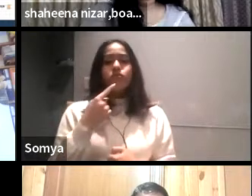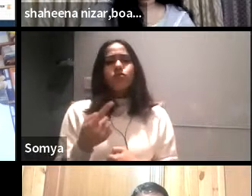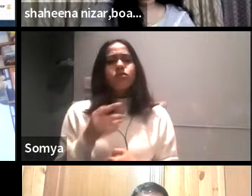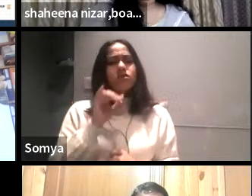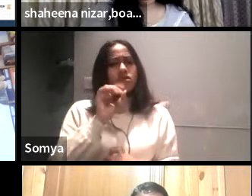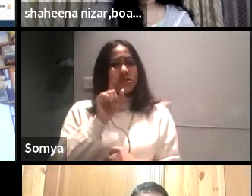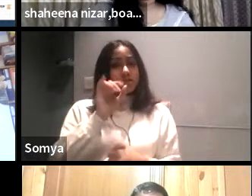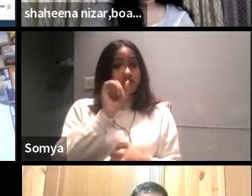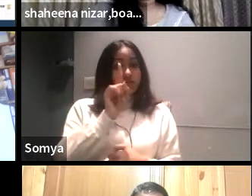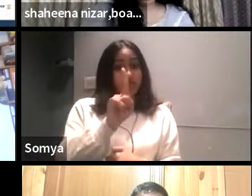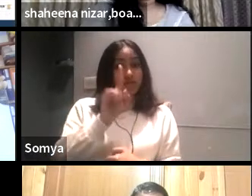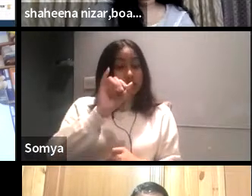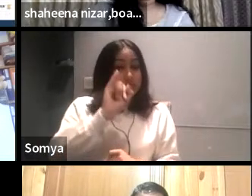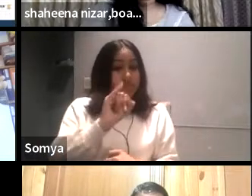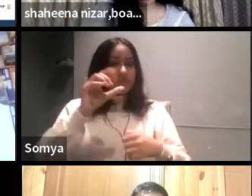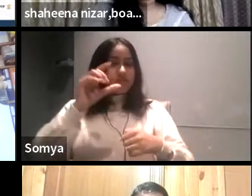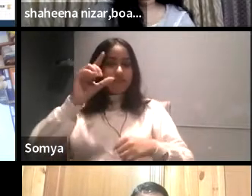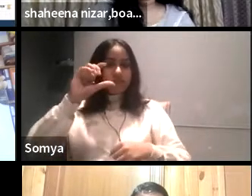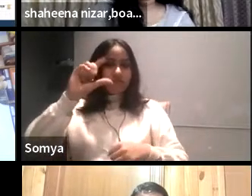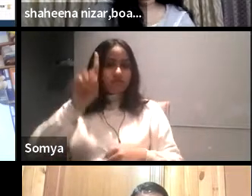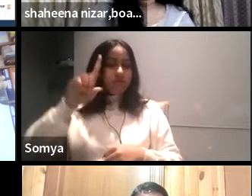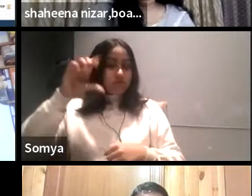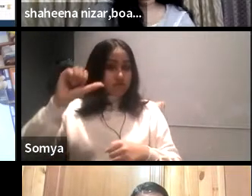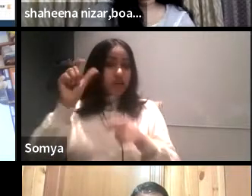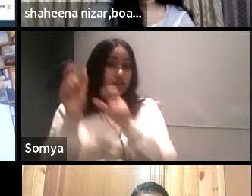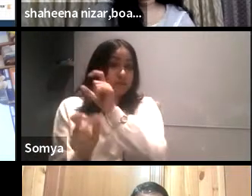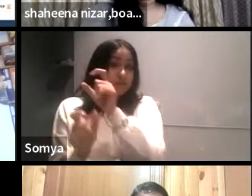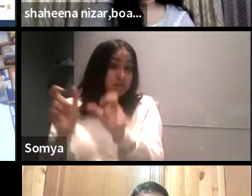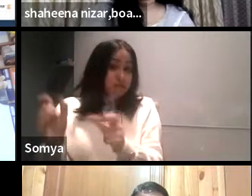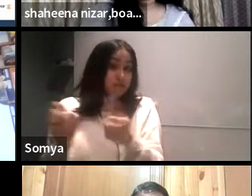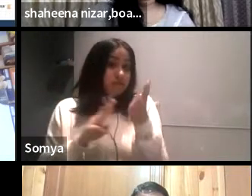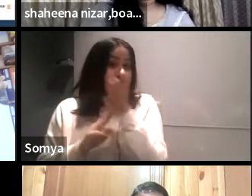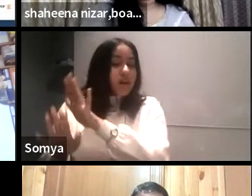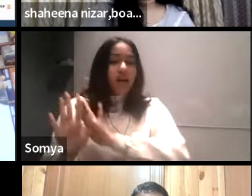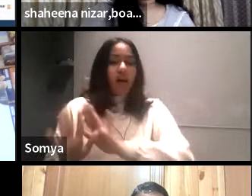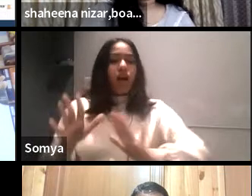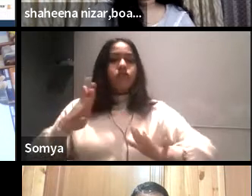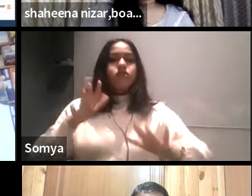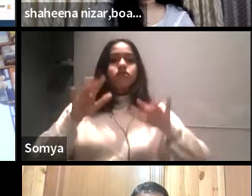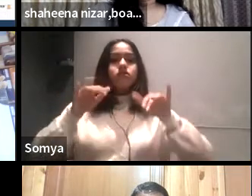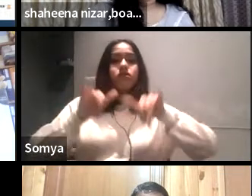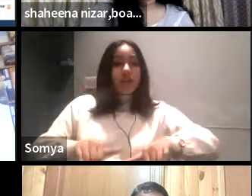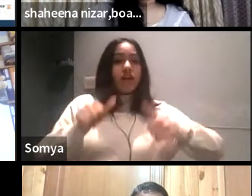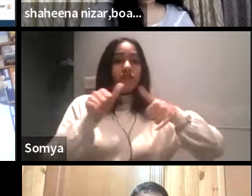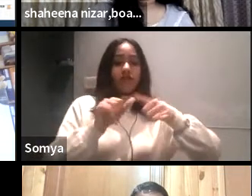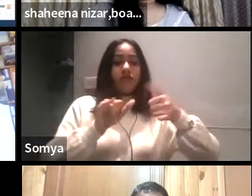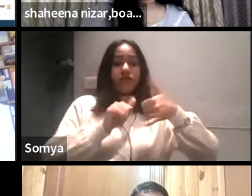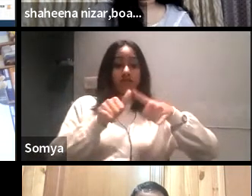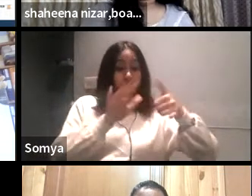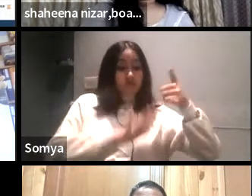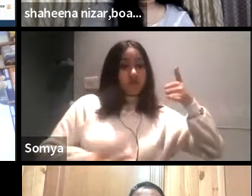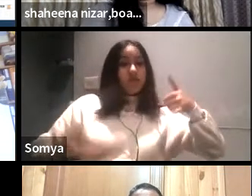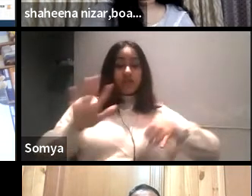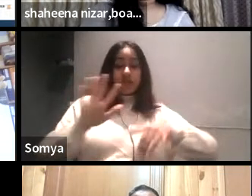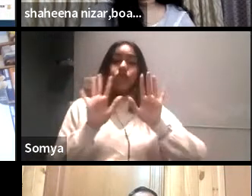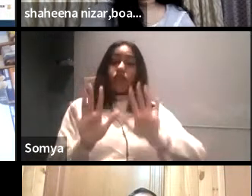690 million people living with disabilities in Asia Pacific region.